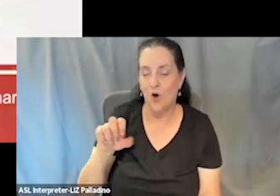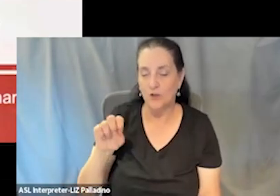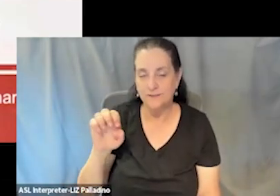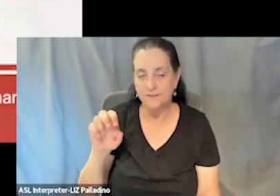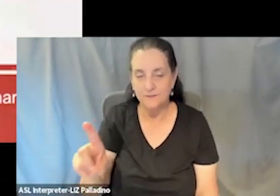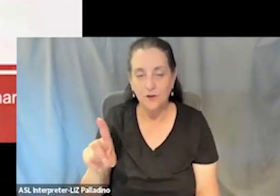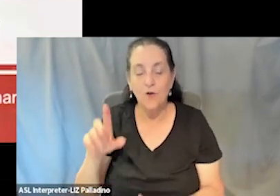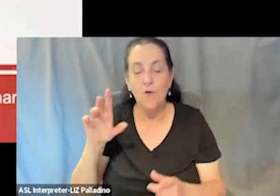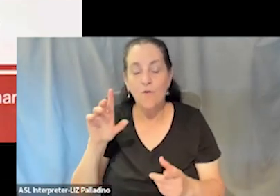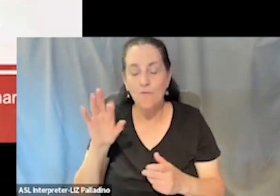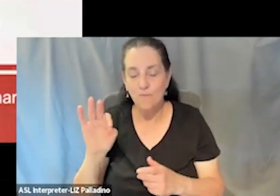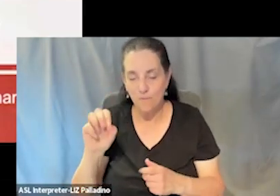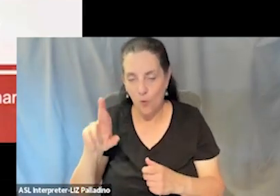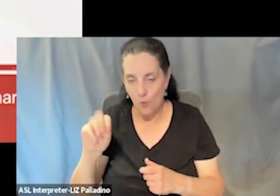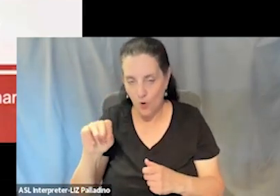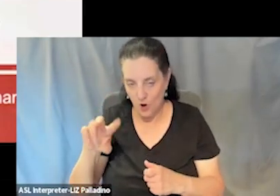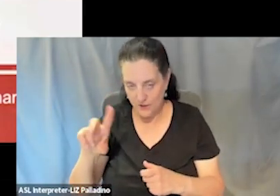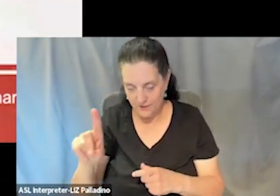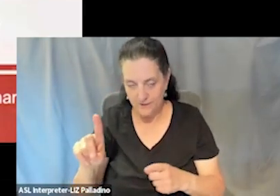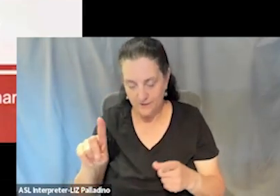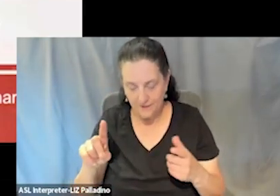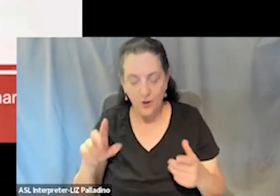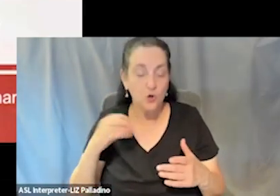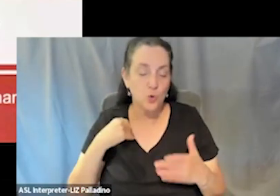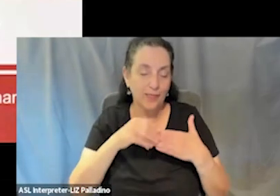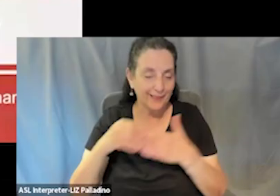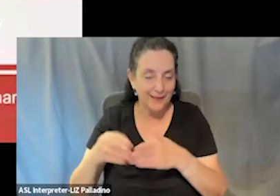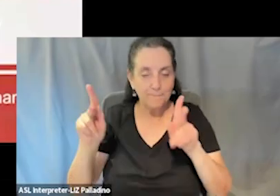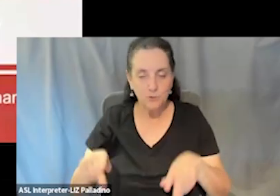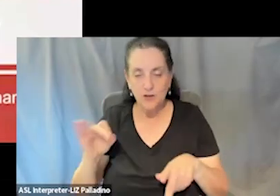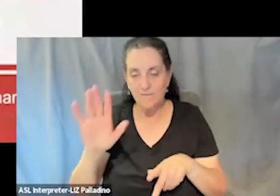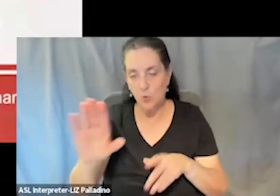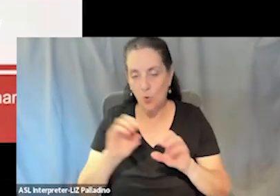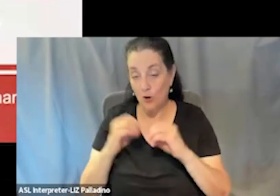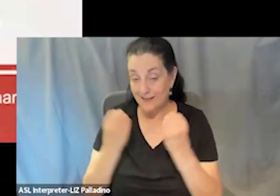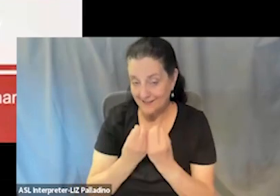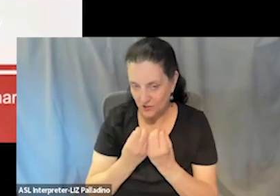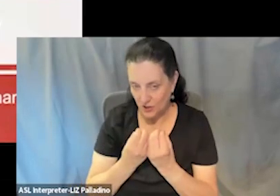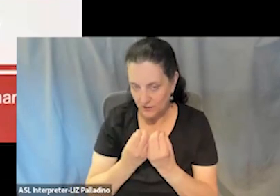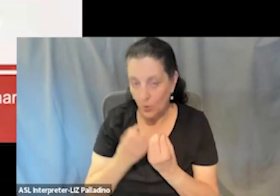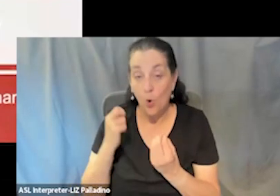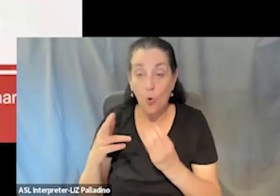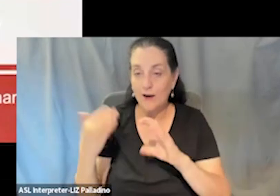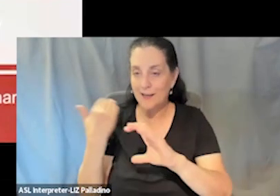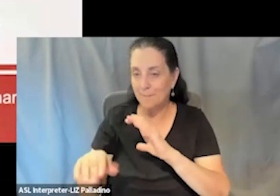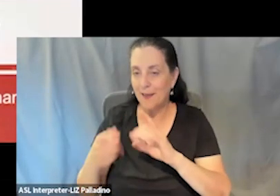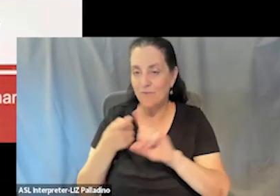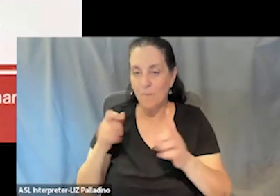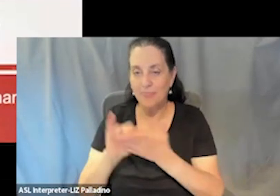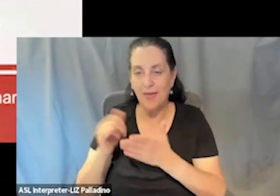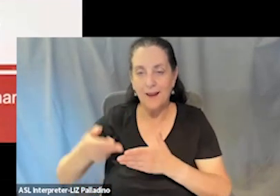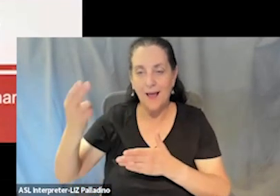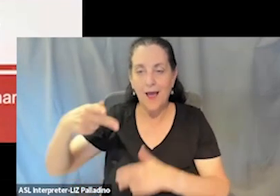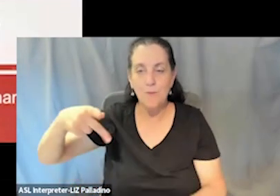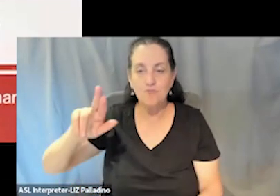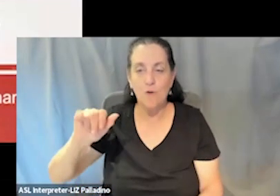the executive director or the lead person at the organization forwards the email from your high profile person and